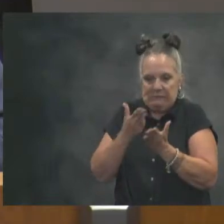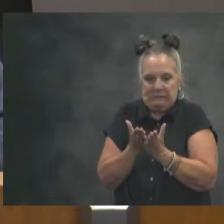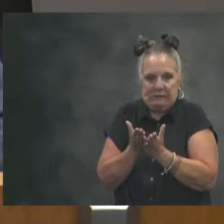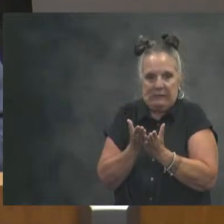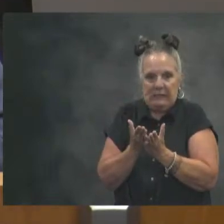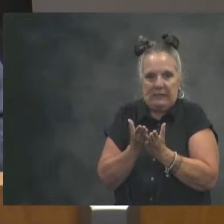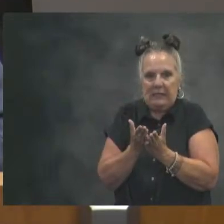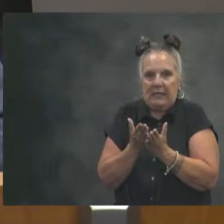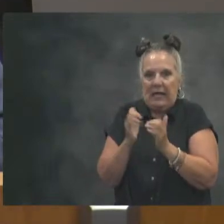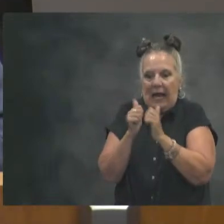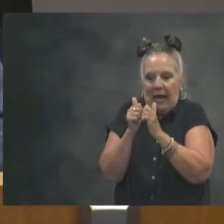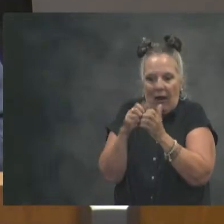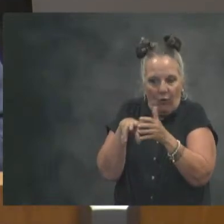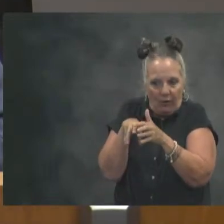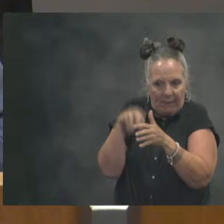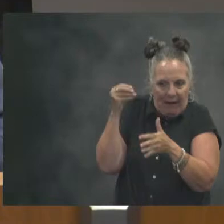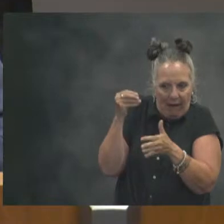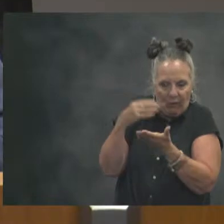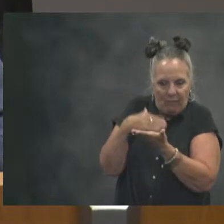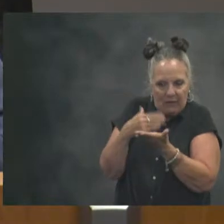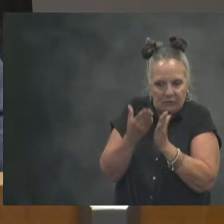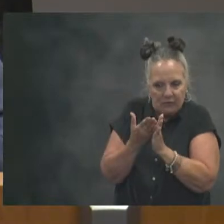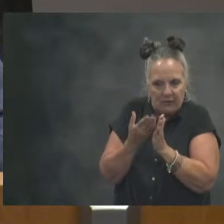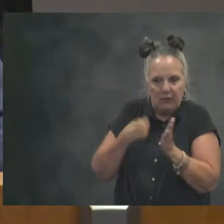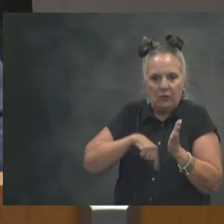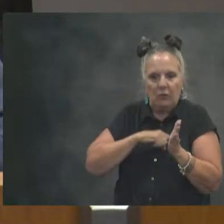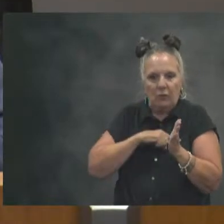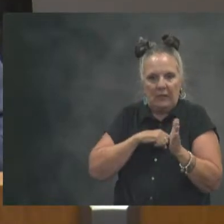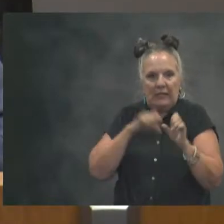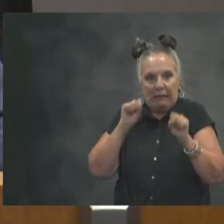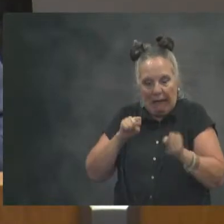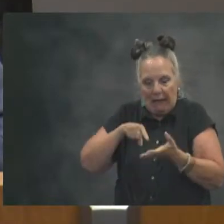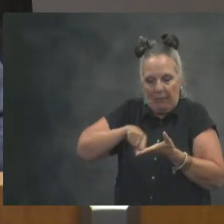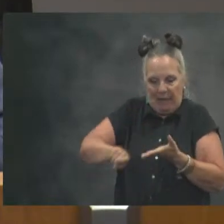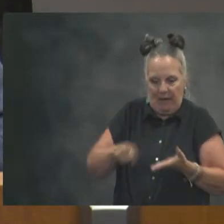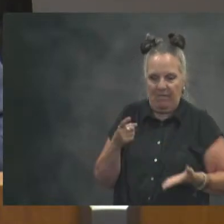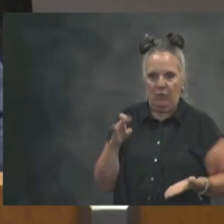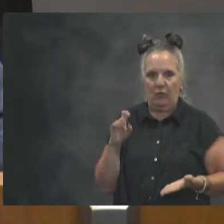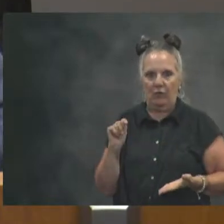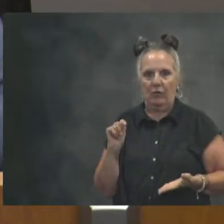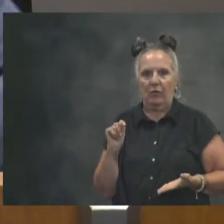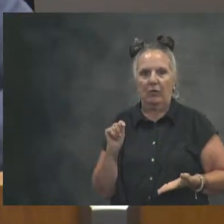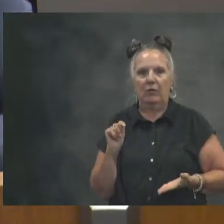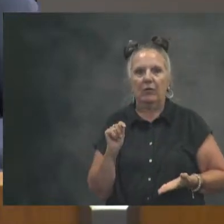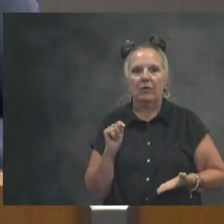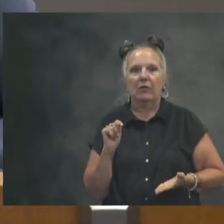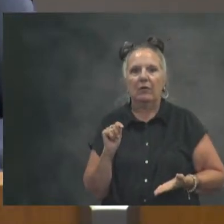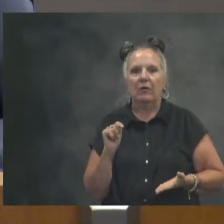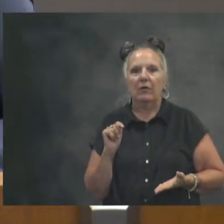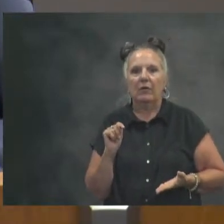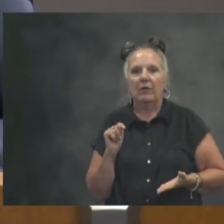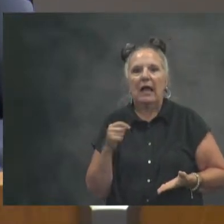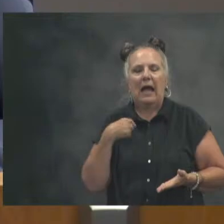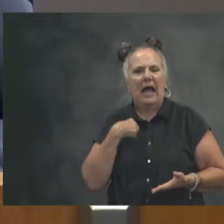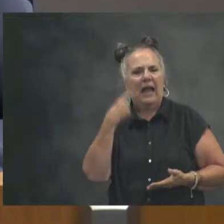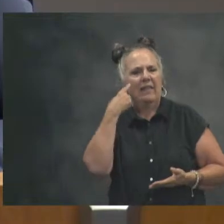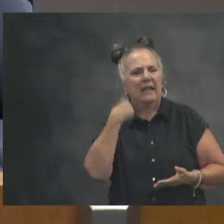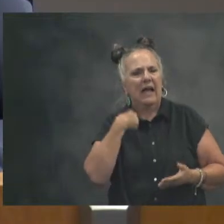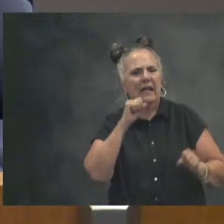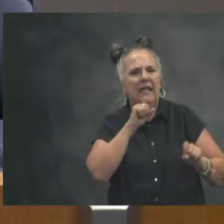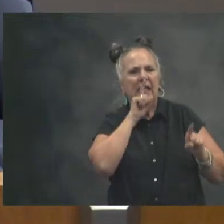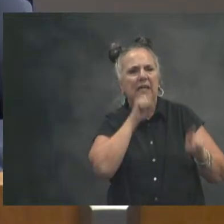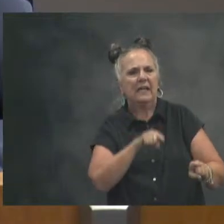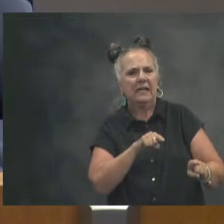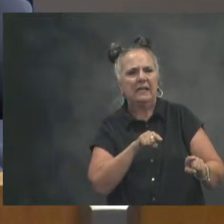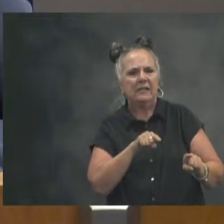coming out of our budget this year so that we can pay for this? Mr. Evans, I think I can answer that question. So in terms